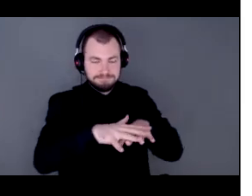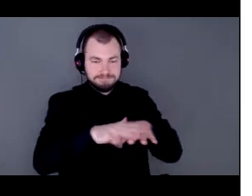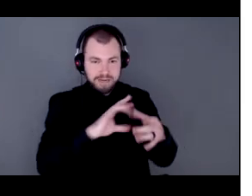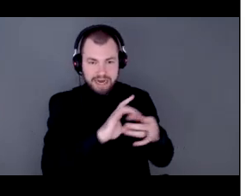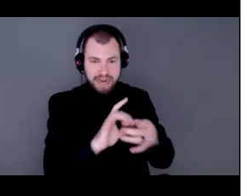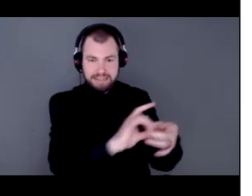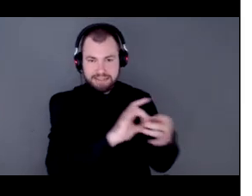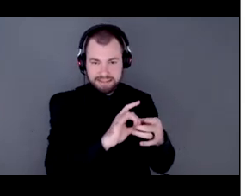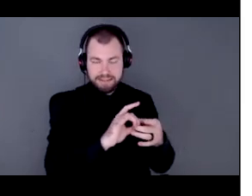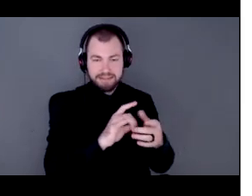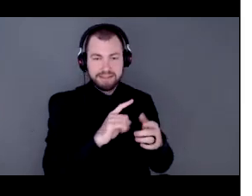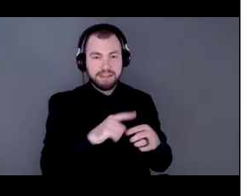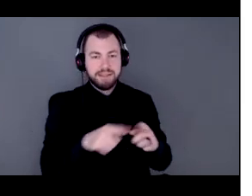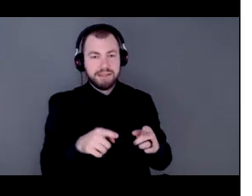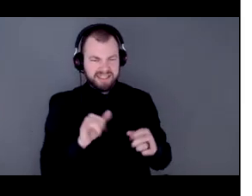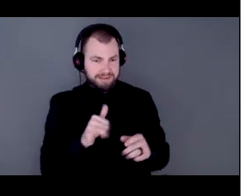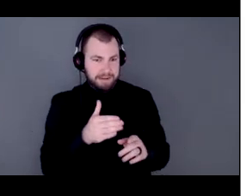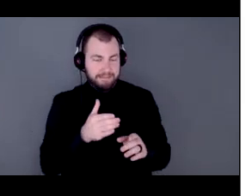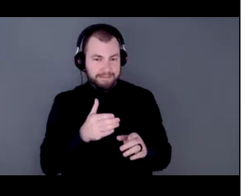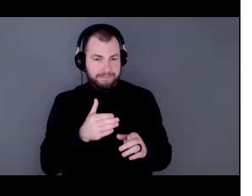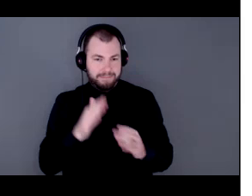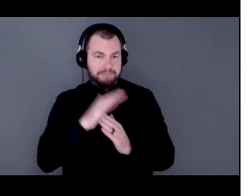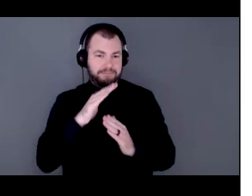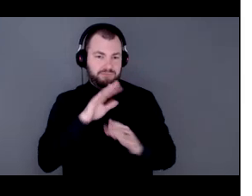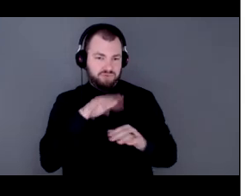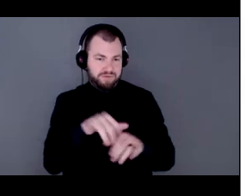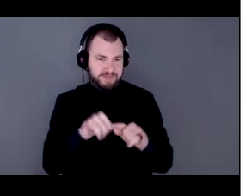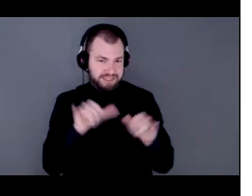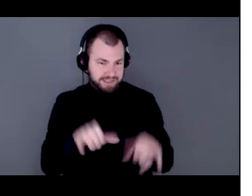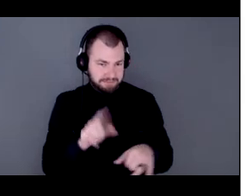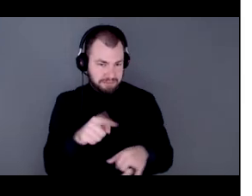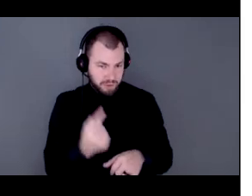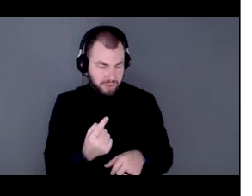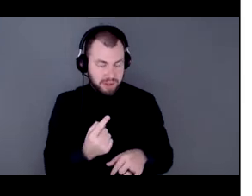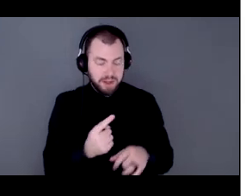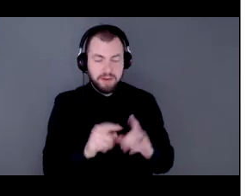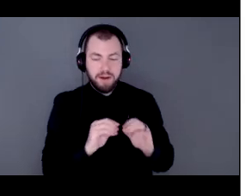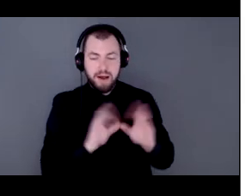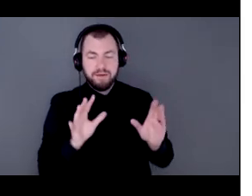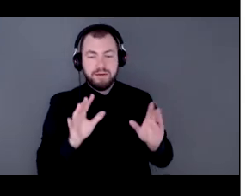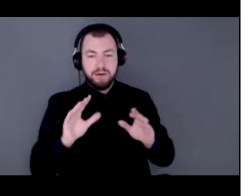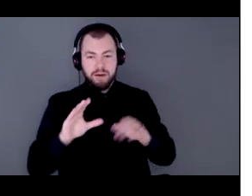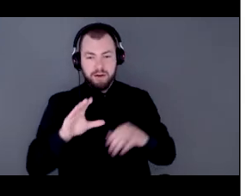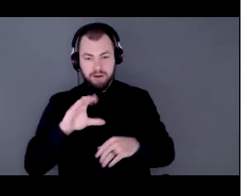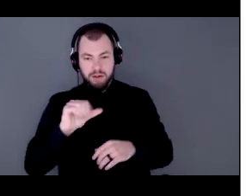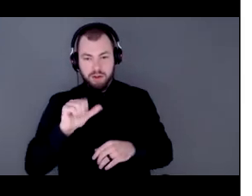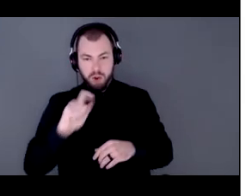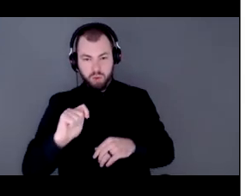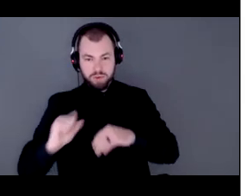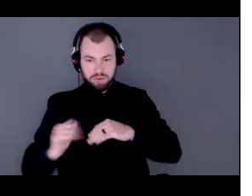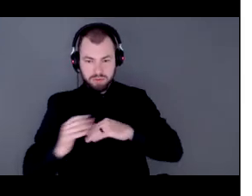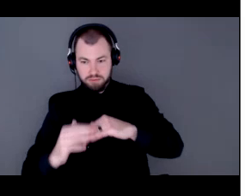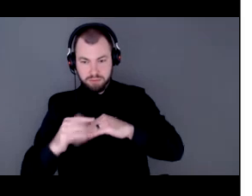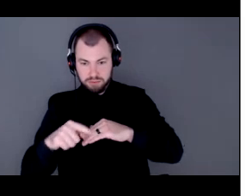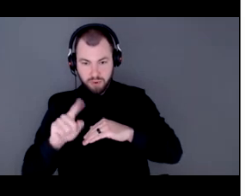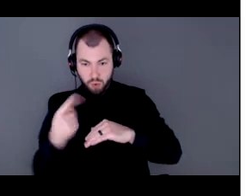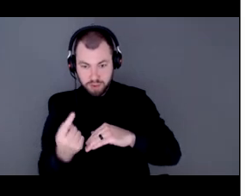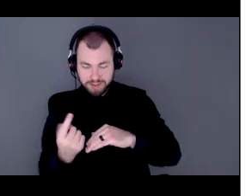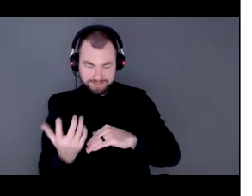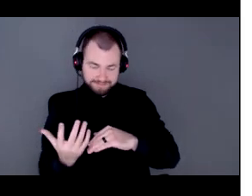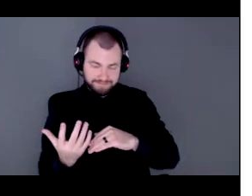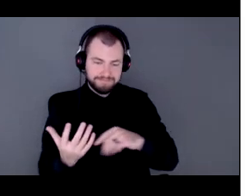But it became apparent pretty quickly that we couldn't be working just along the coast on litter and plastic pollution because